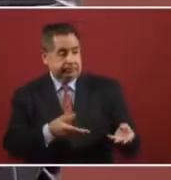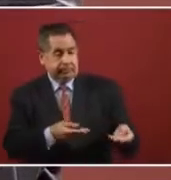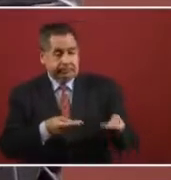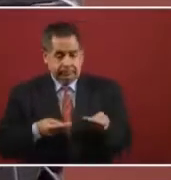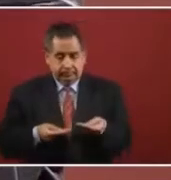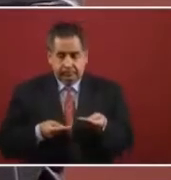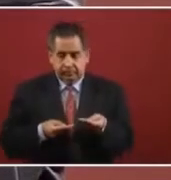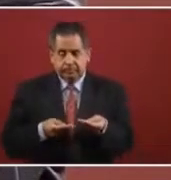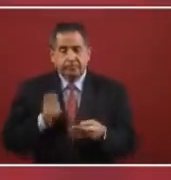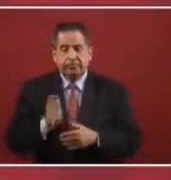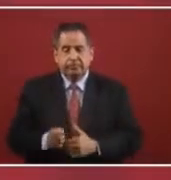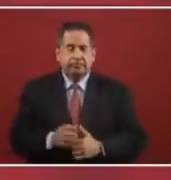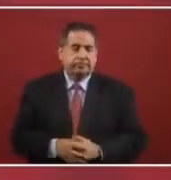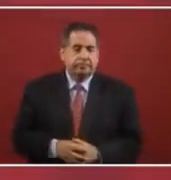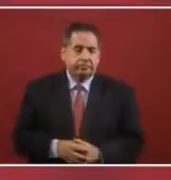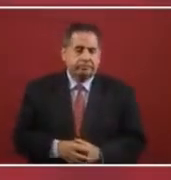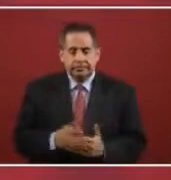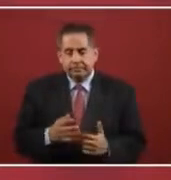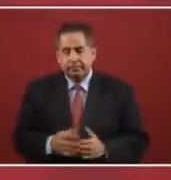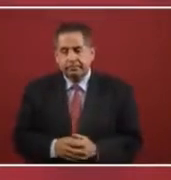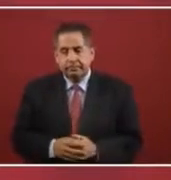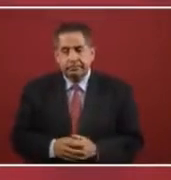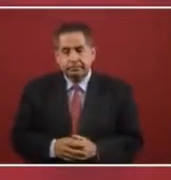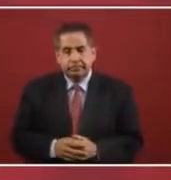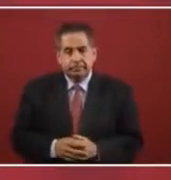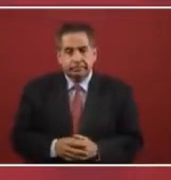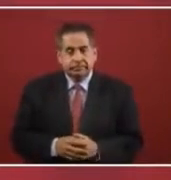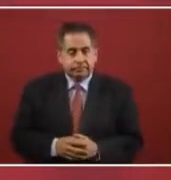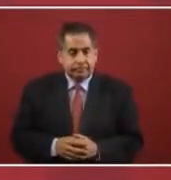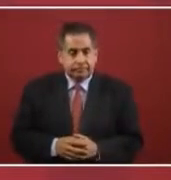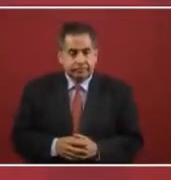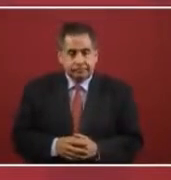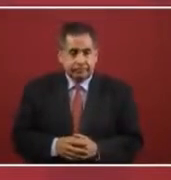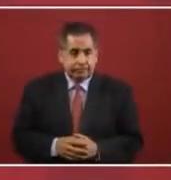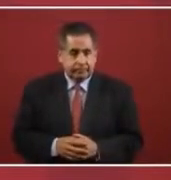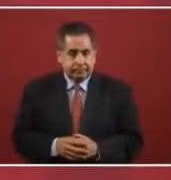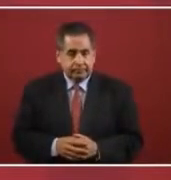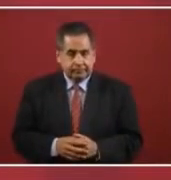have es de is que, that